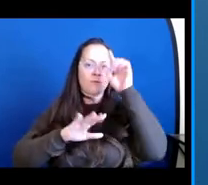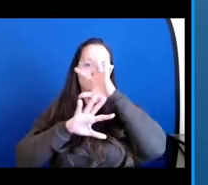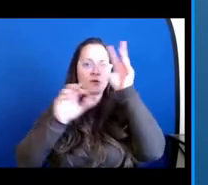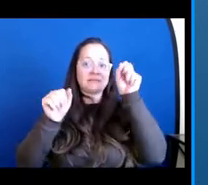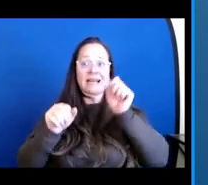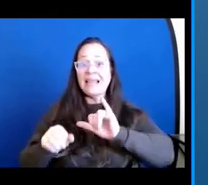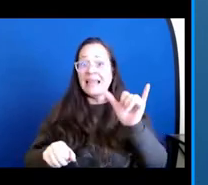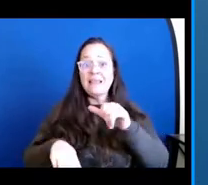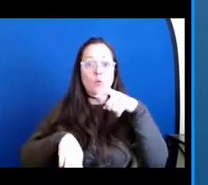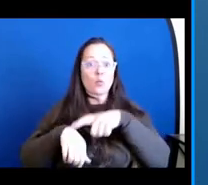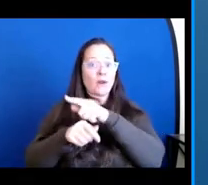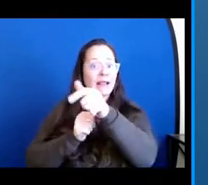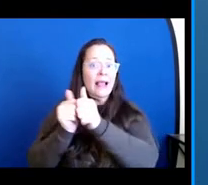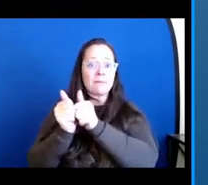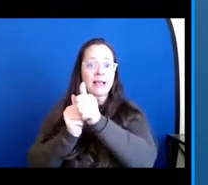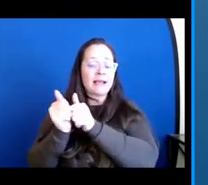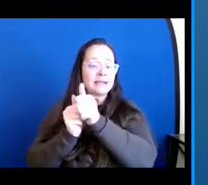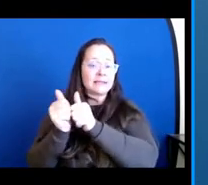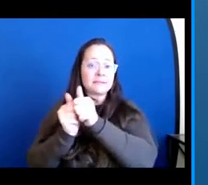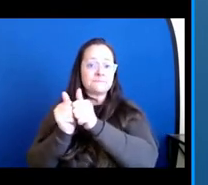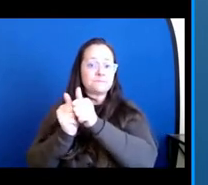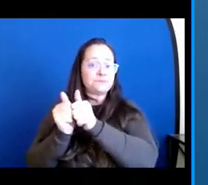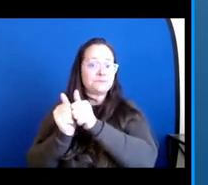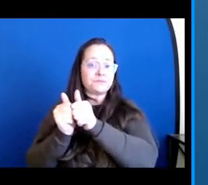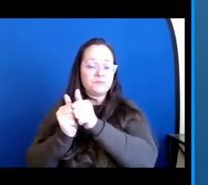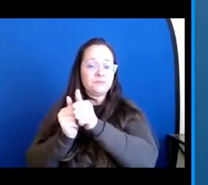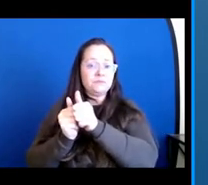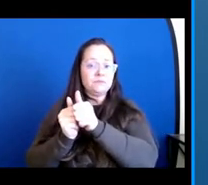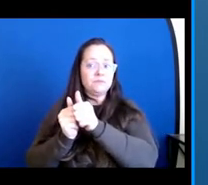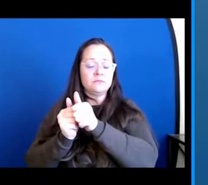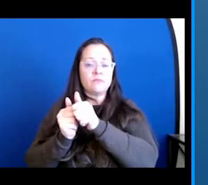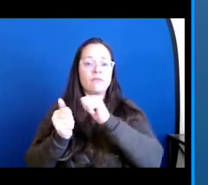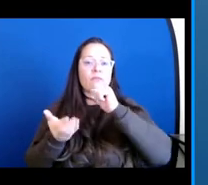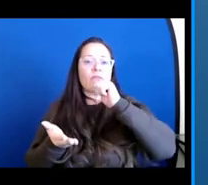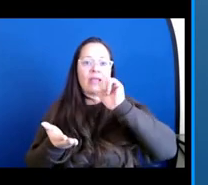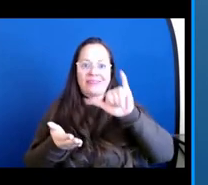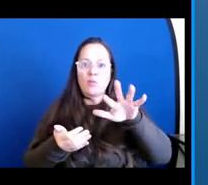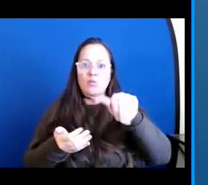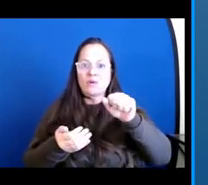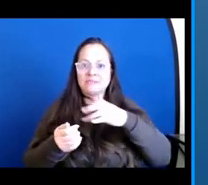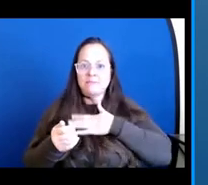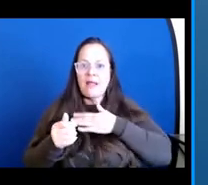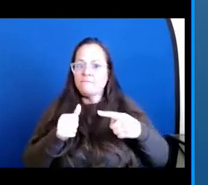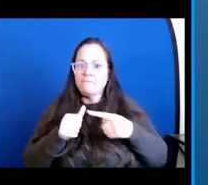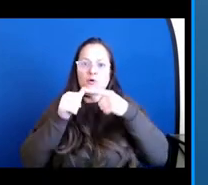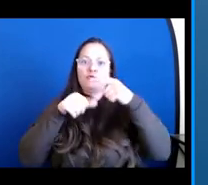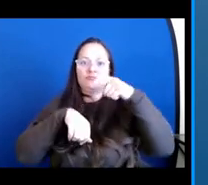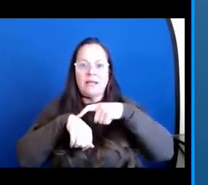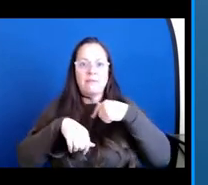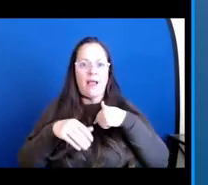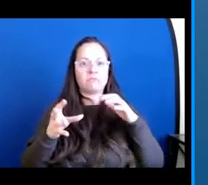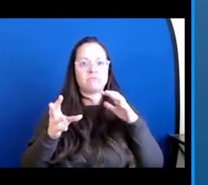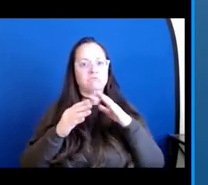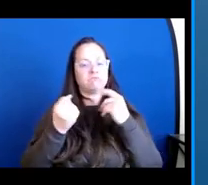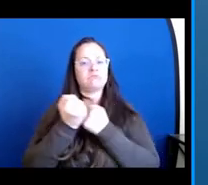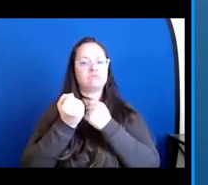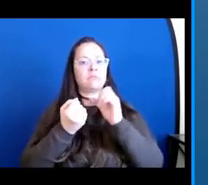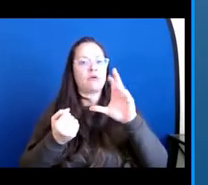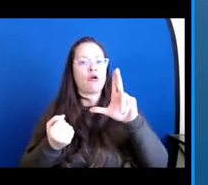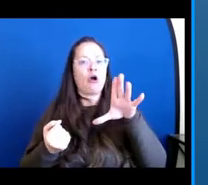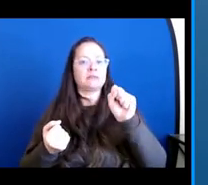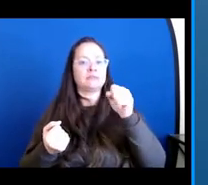Iowa not realizing that was my first time caucusing for someone it was cold as hell in